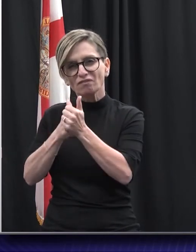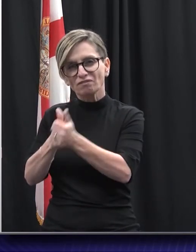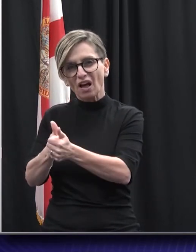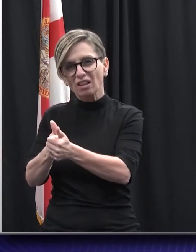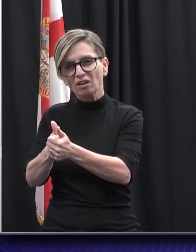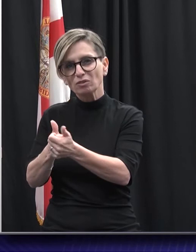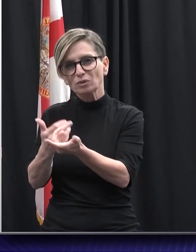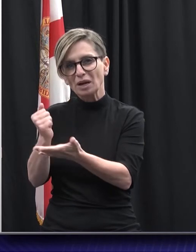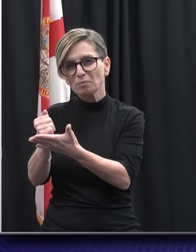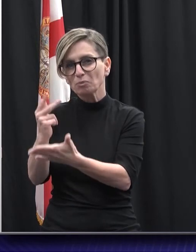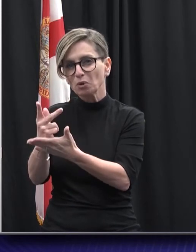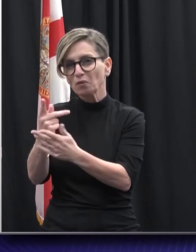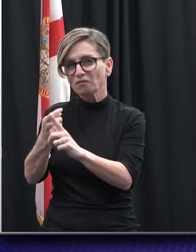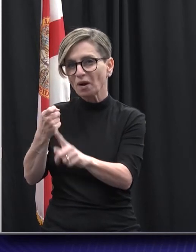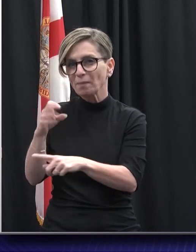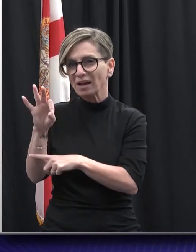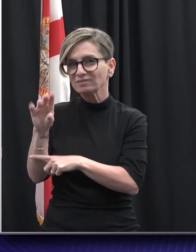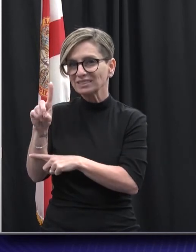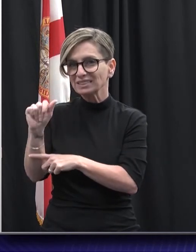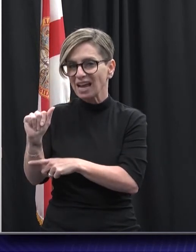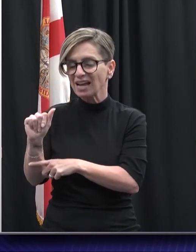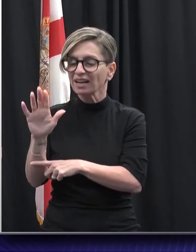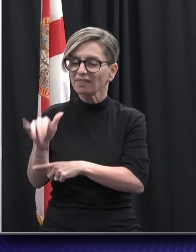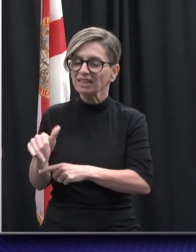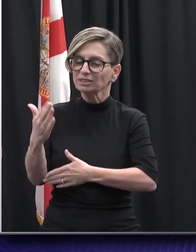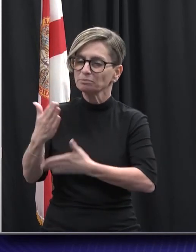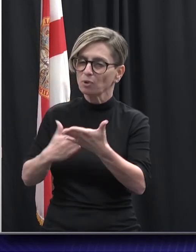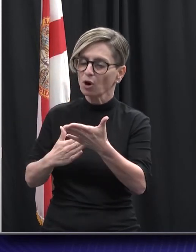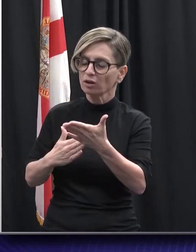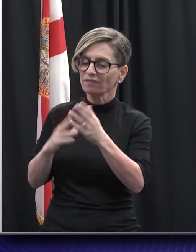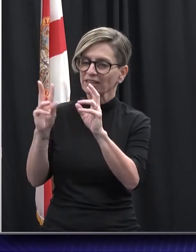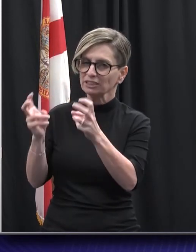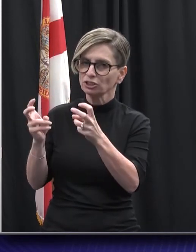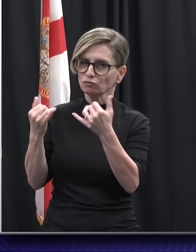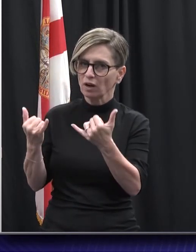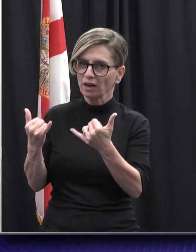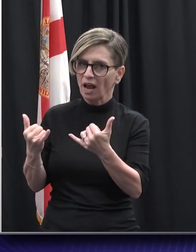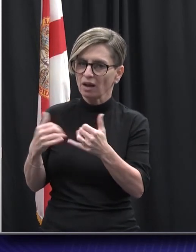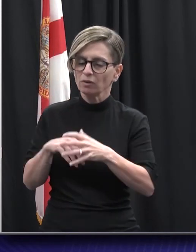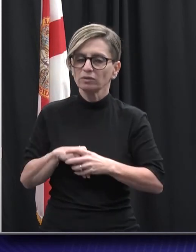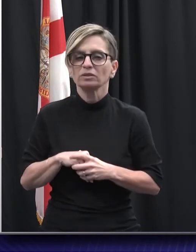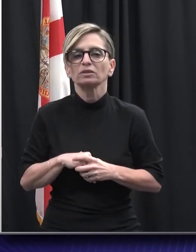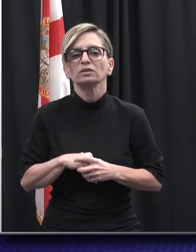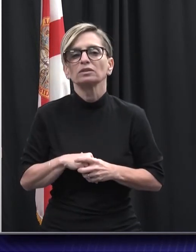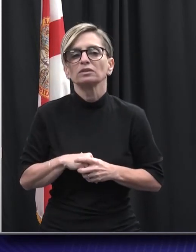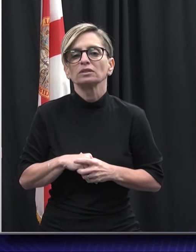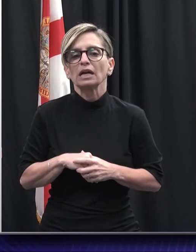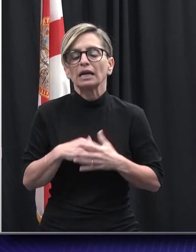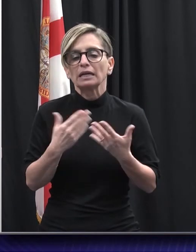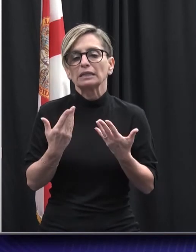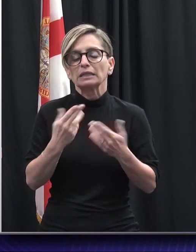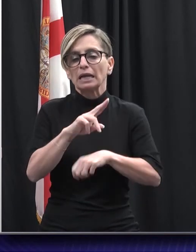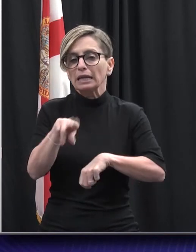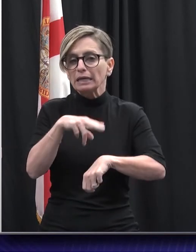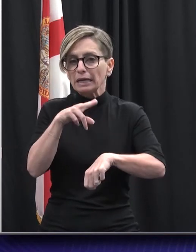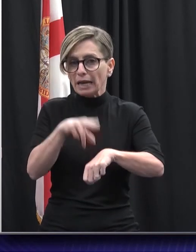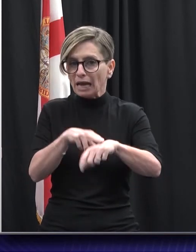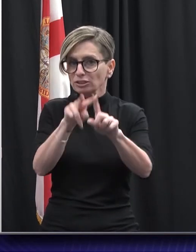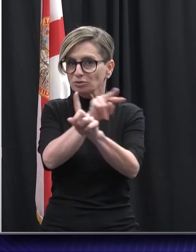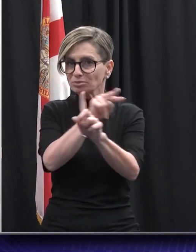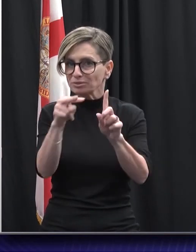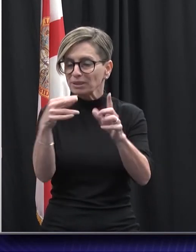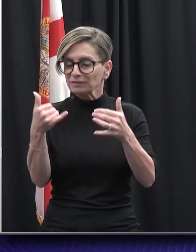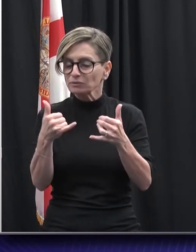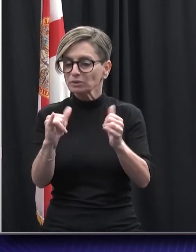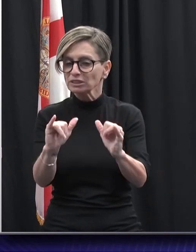do. So that's part of it right now. I can tell you from a state perspective and national perspective that we're still trying